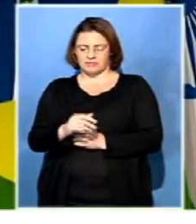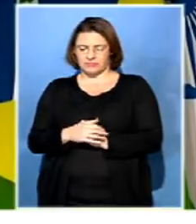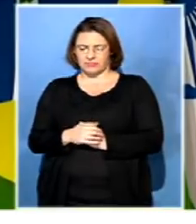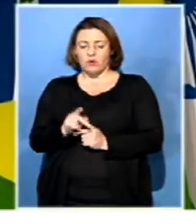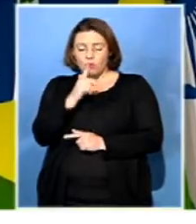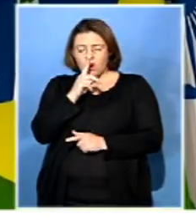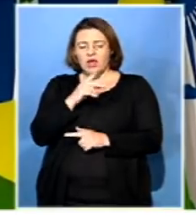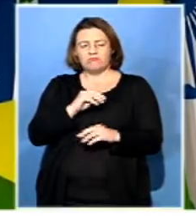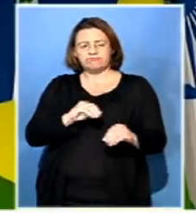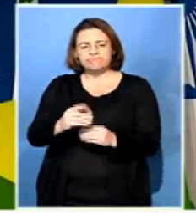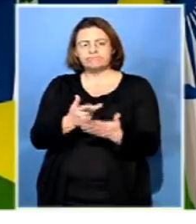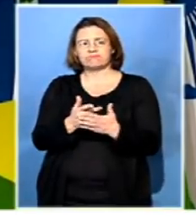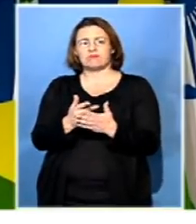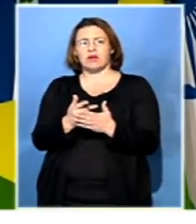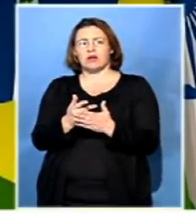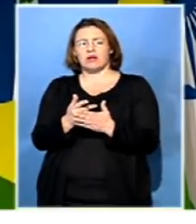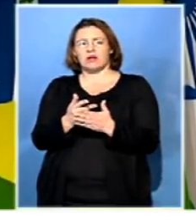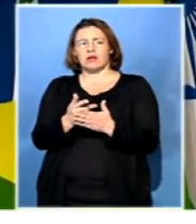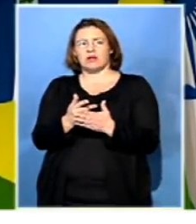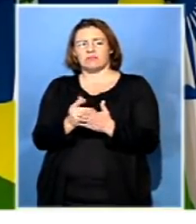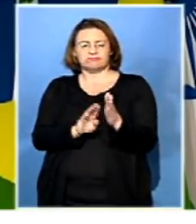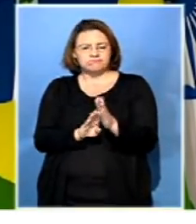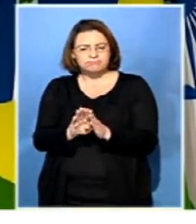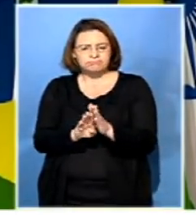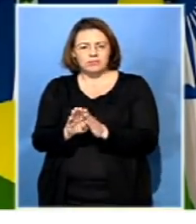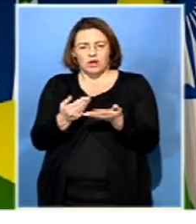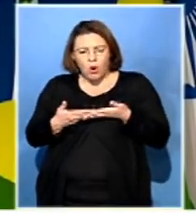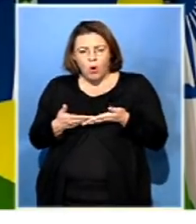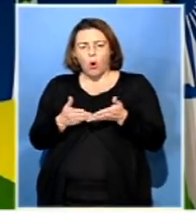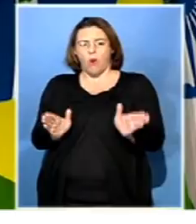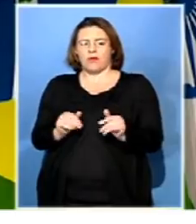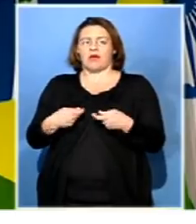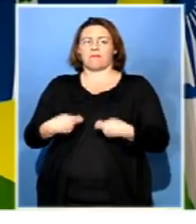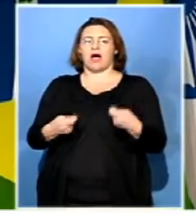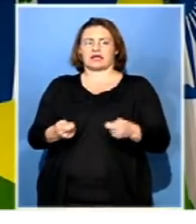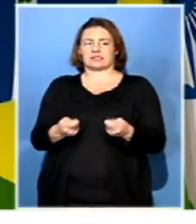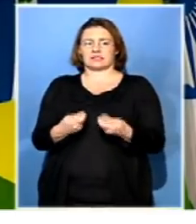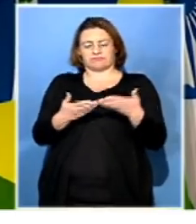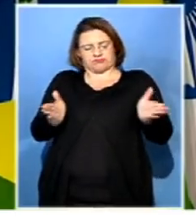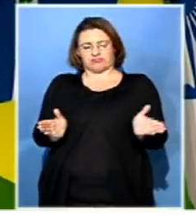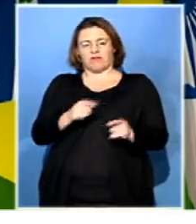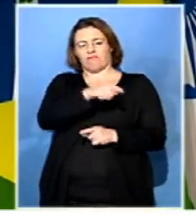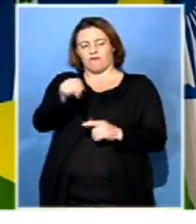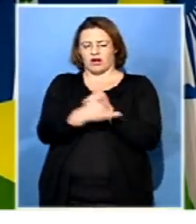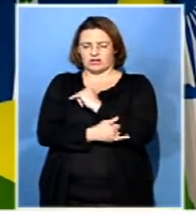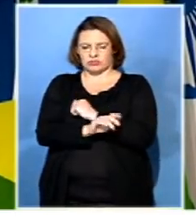firmly support trade liberalization and open its market.